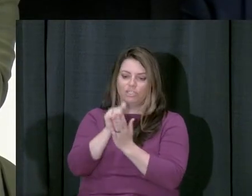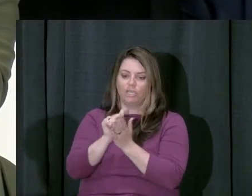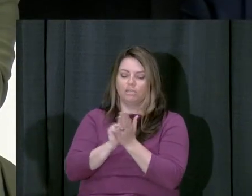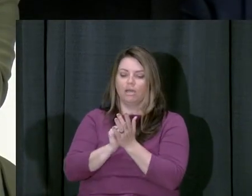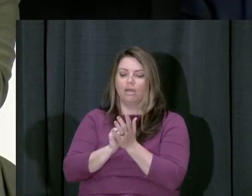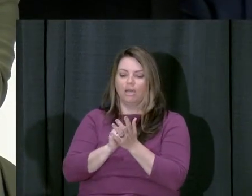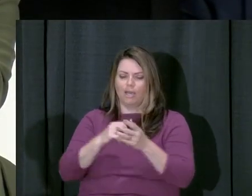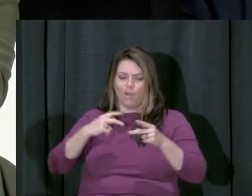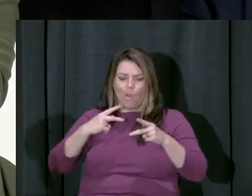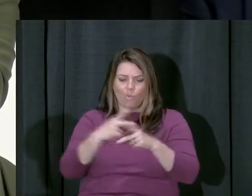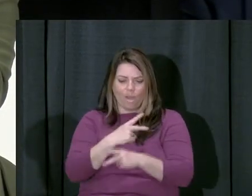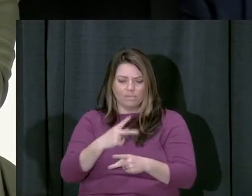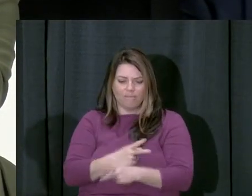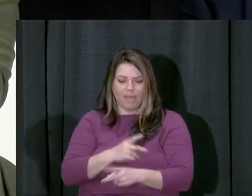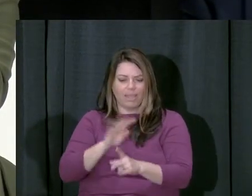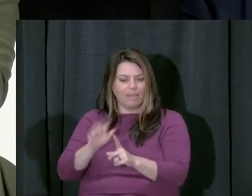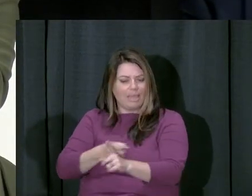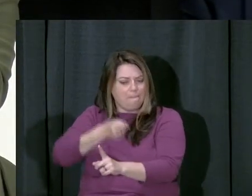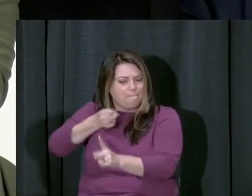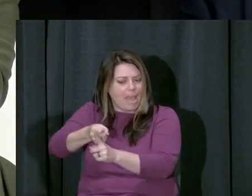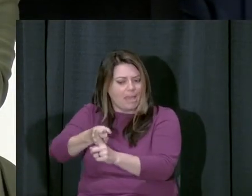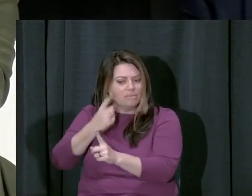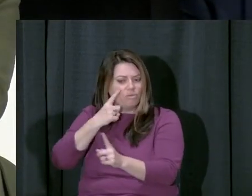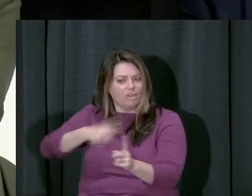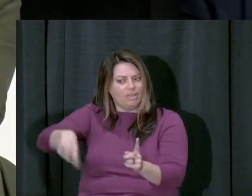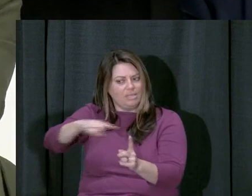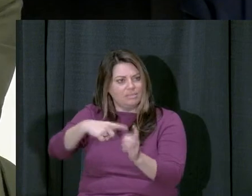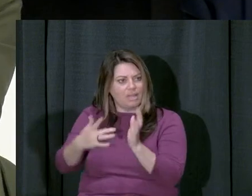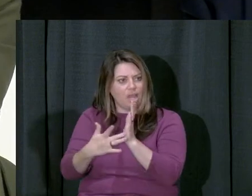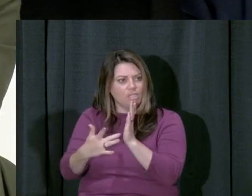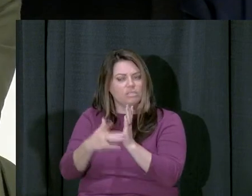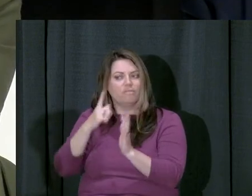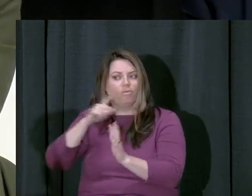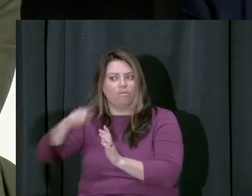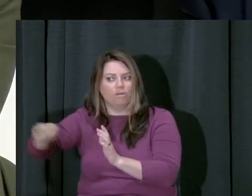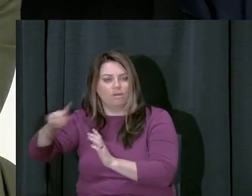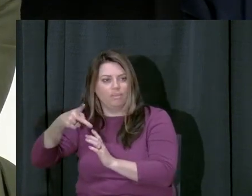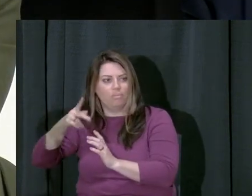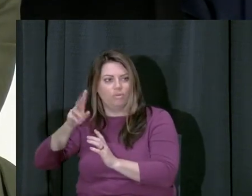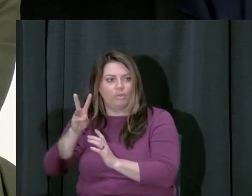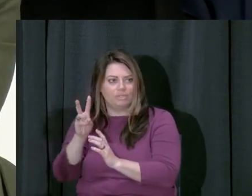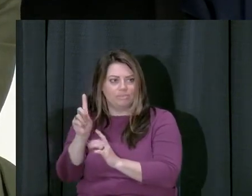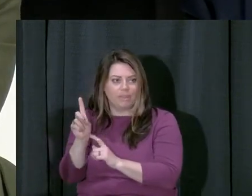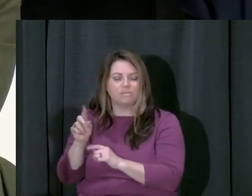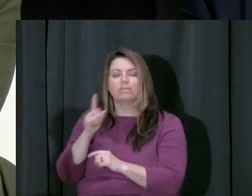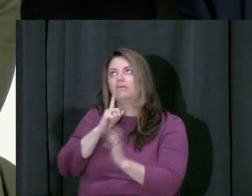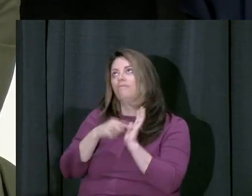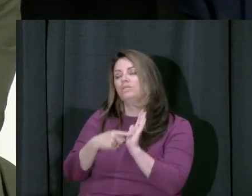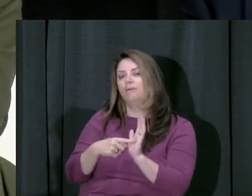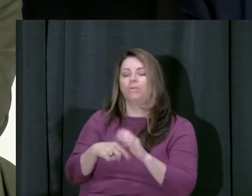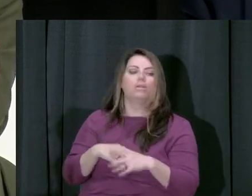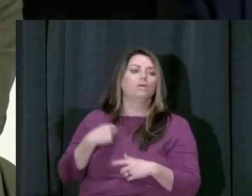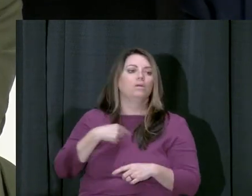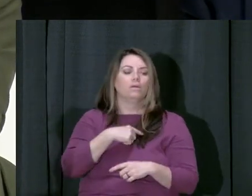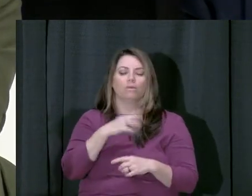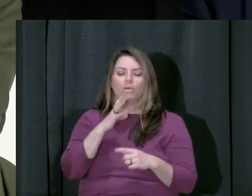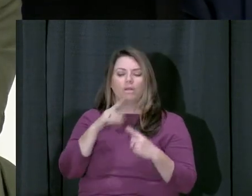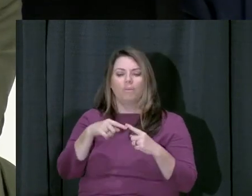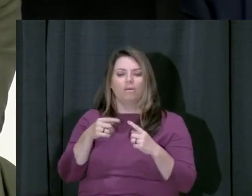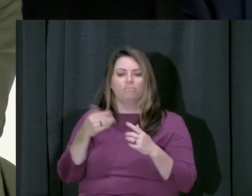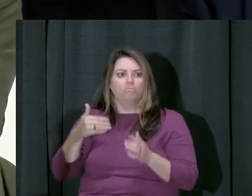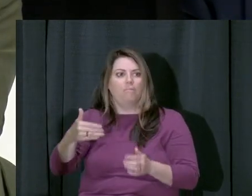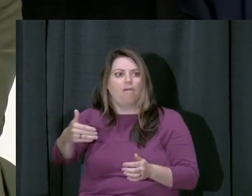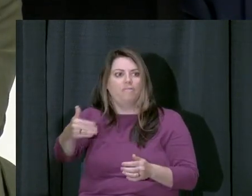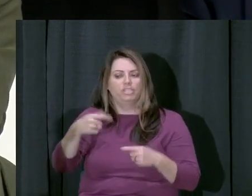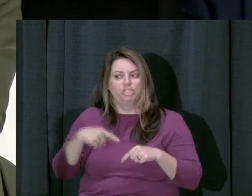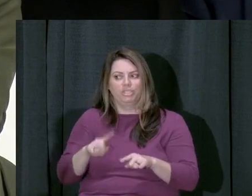know, the impact of these technologies on people with disabilities. So for example, you know, it was talked about a lot during